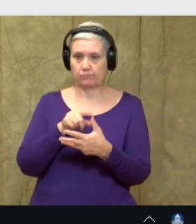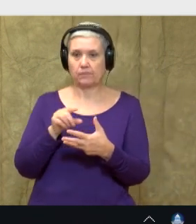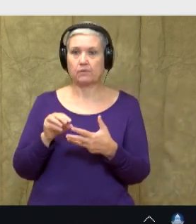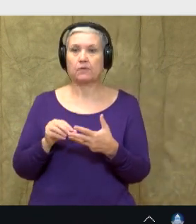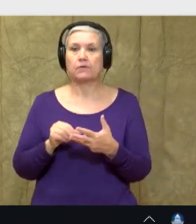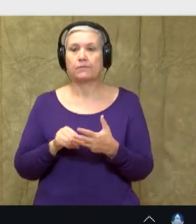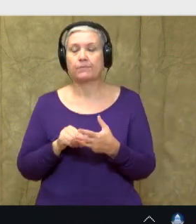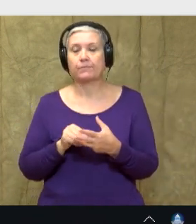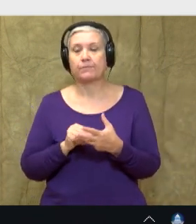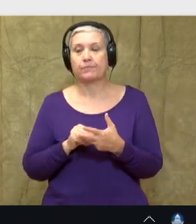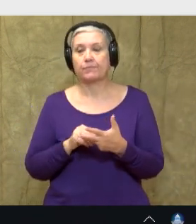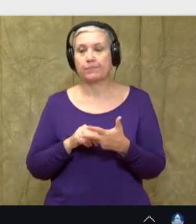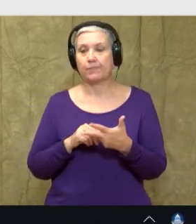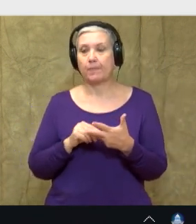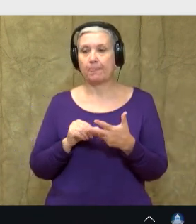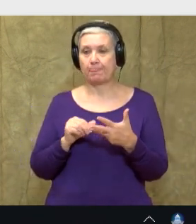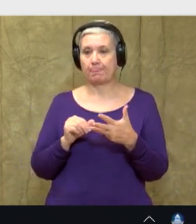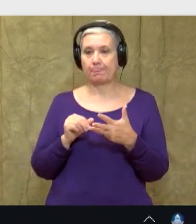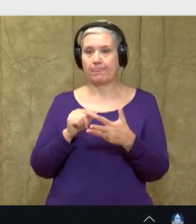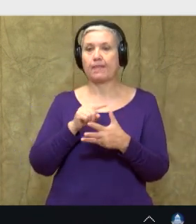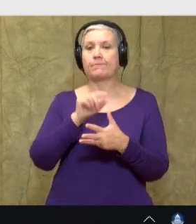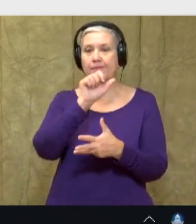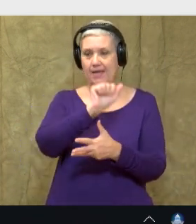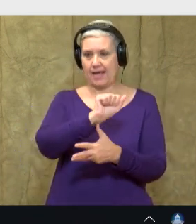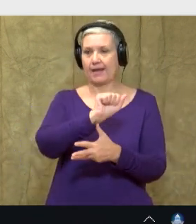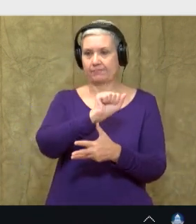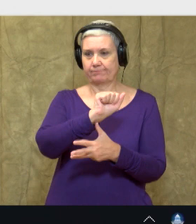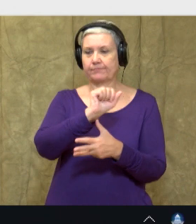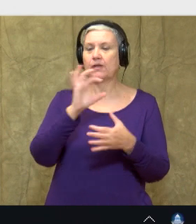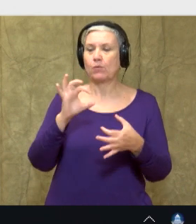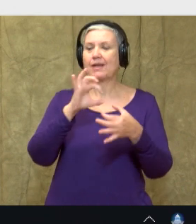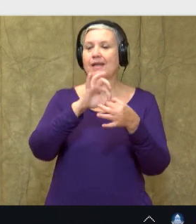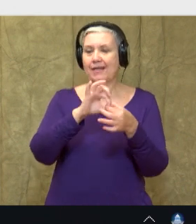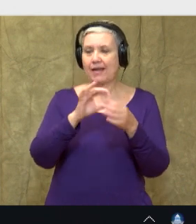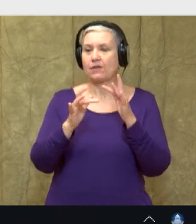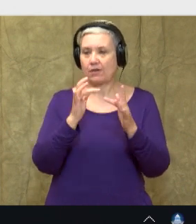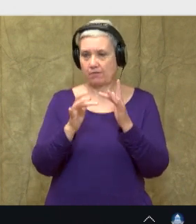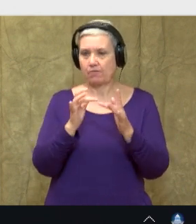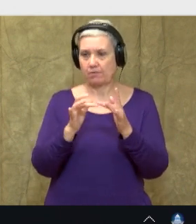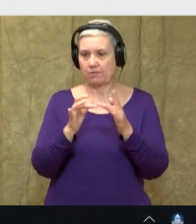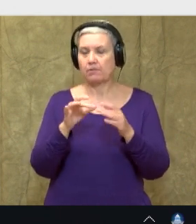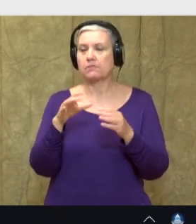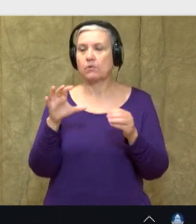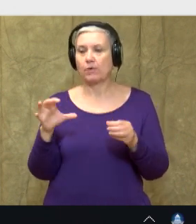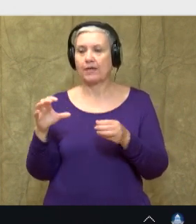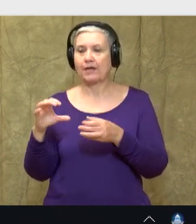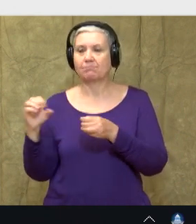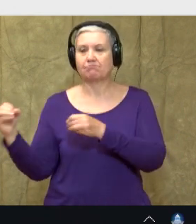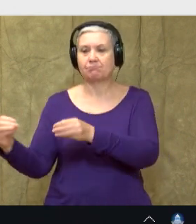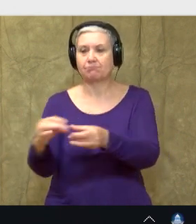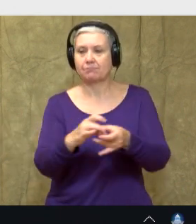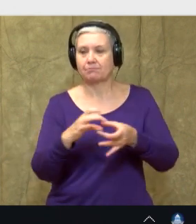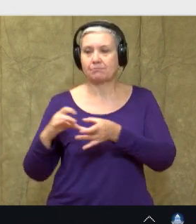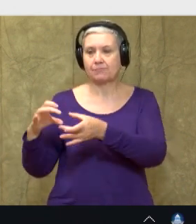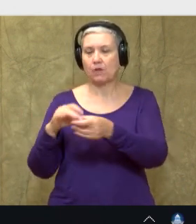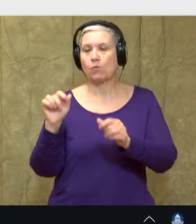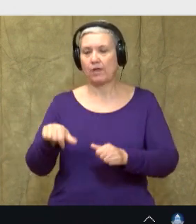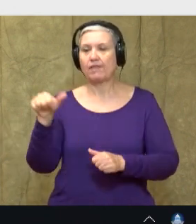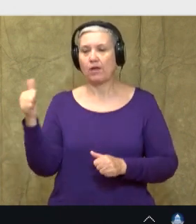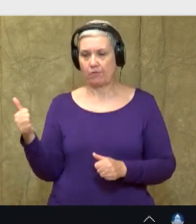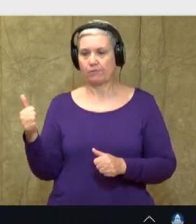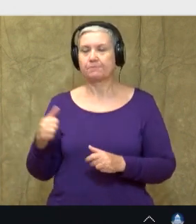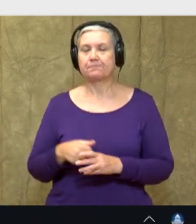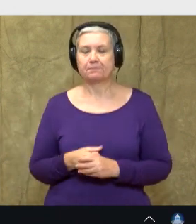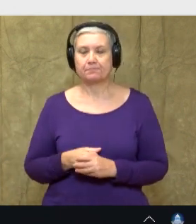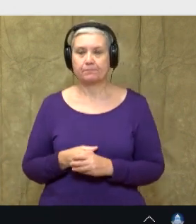answers as we go. Letter A, connect the internet so that the information can sync with our other devices. Question number